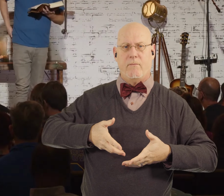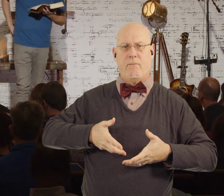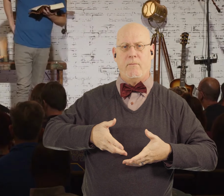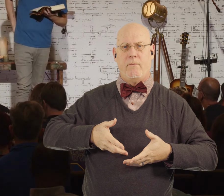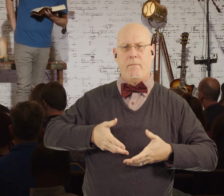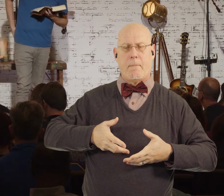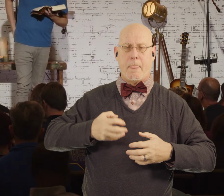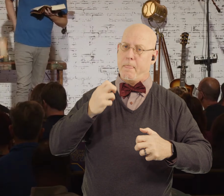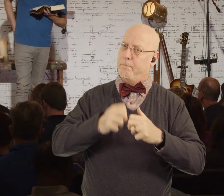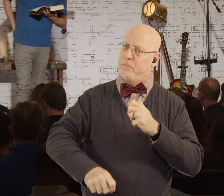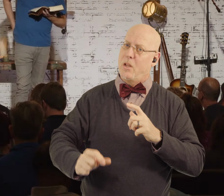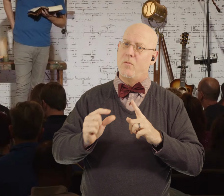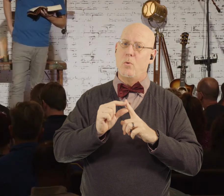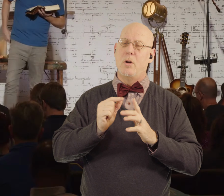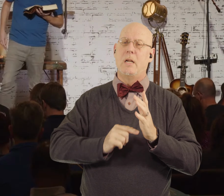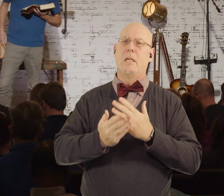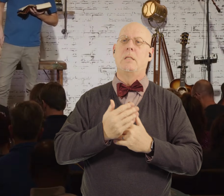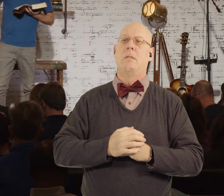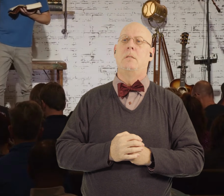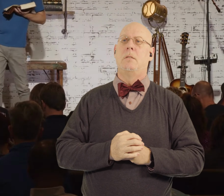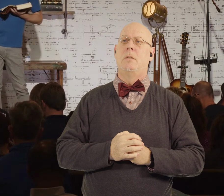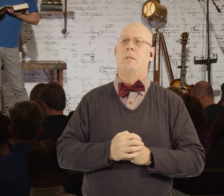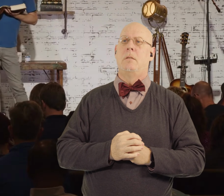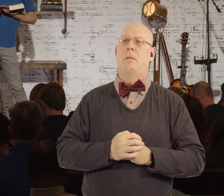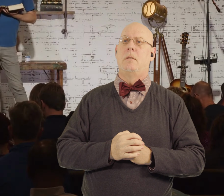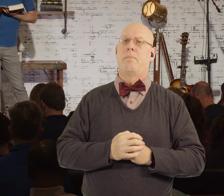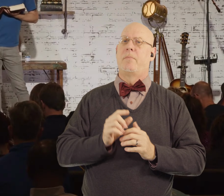he says. It's a tough word to hear.